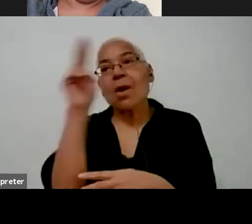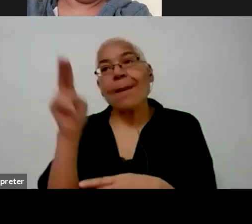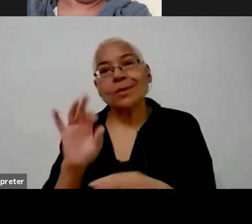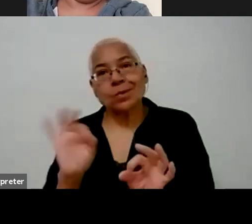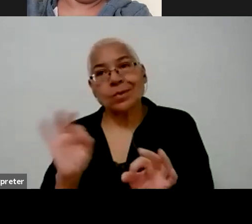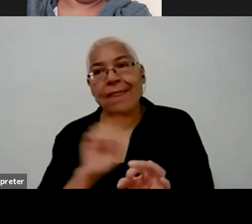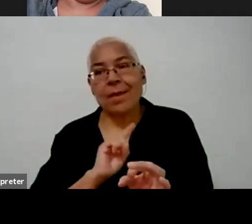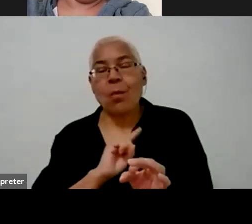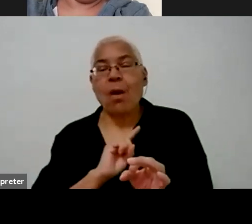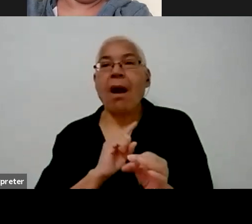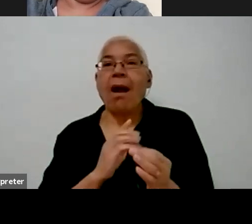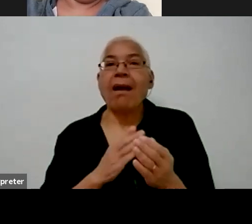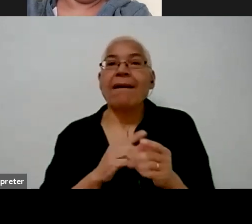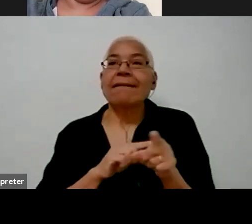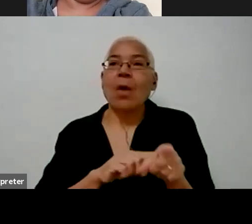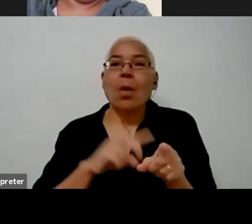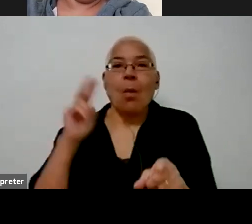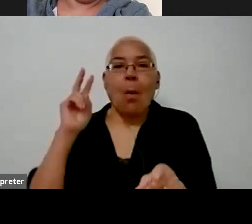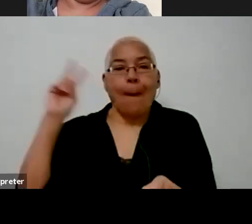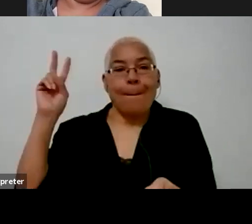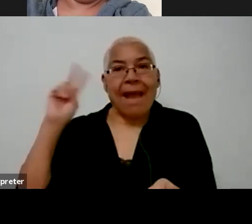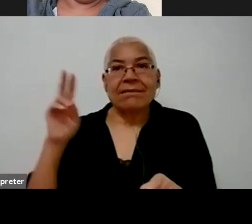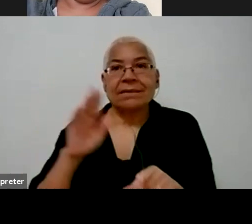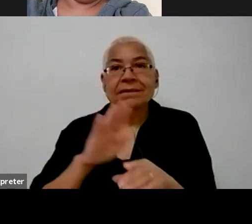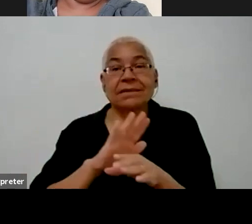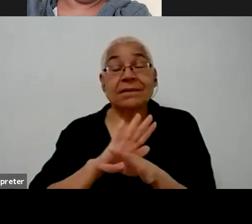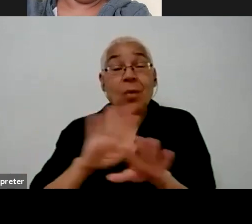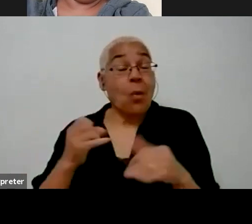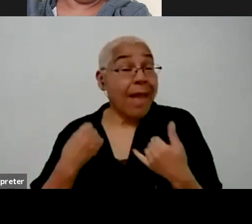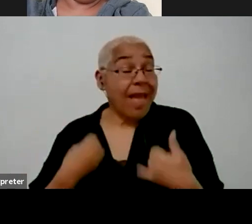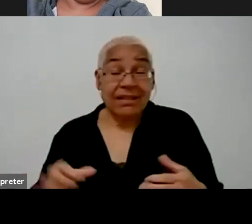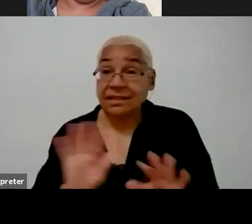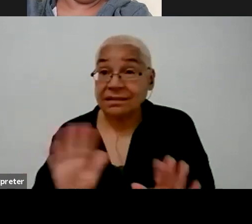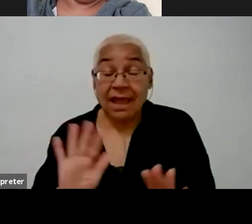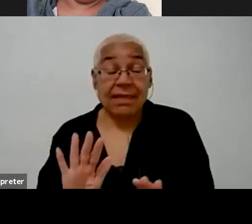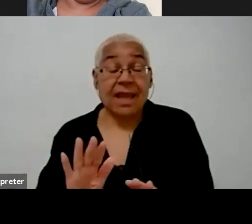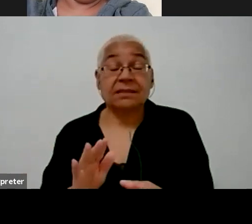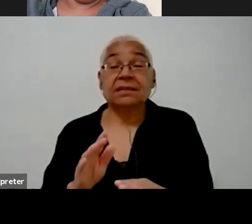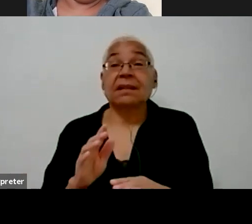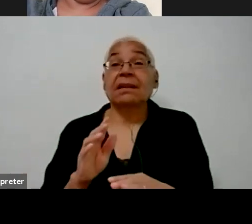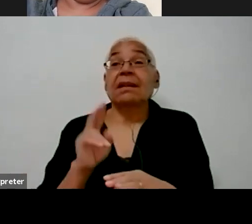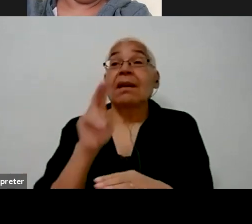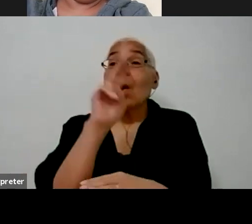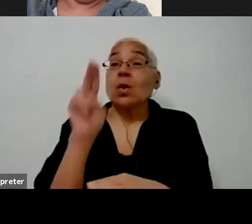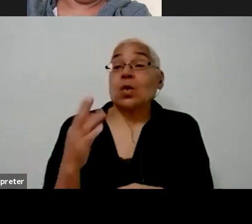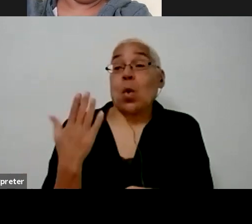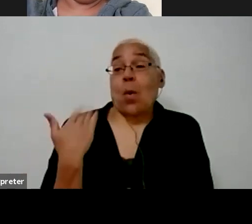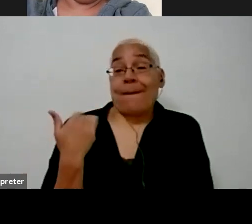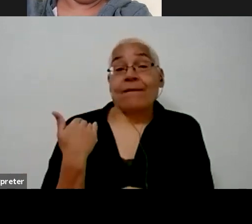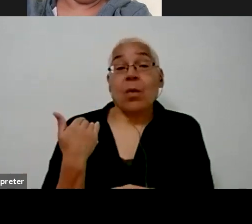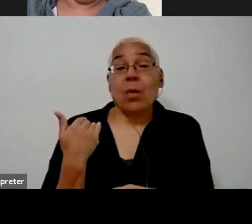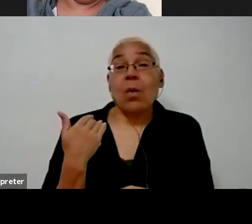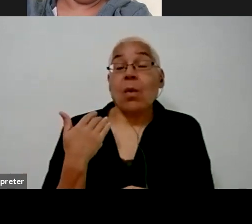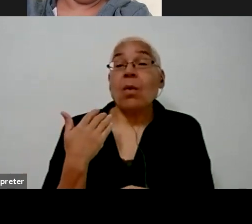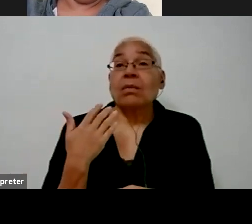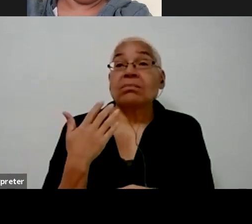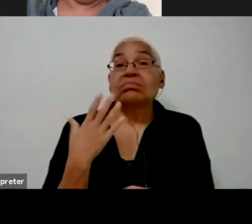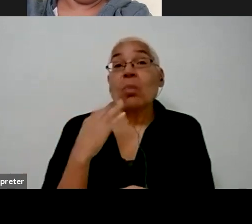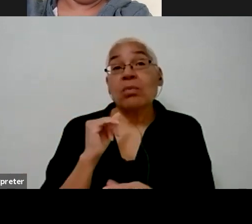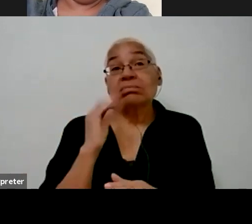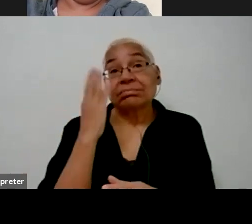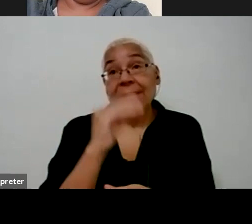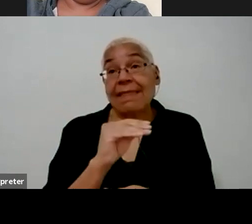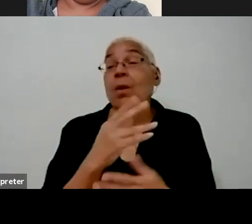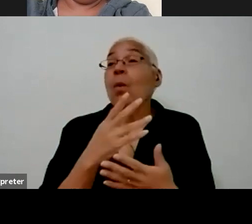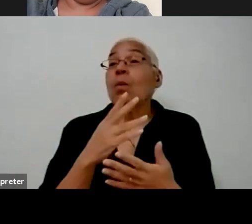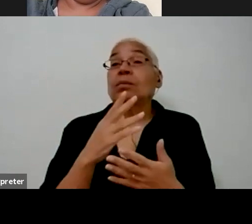not because of any illness or something. And one school previously was informed, now she's going to another school and another school was